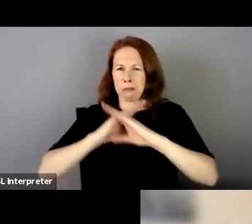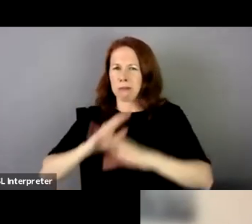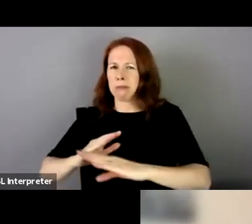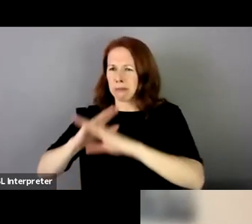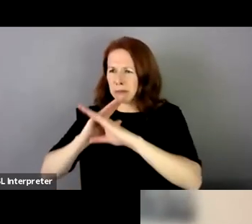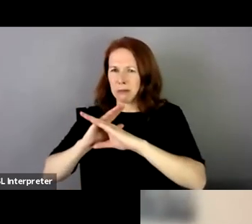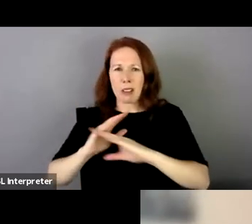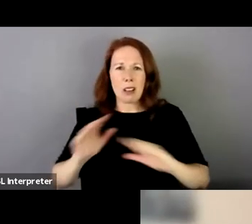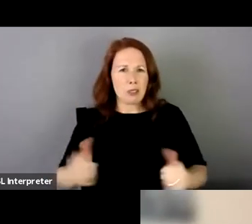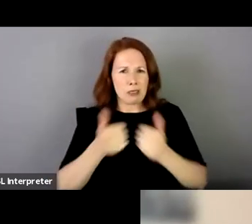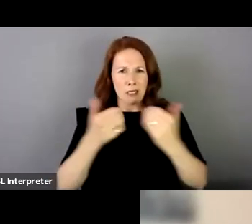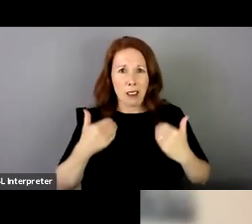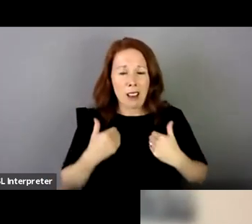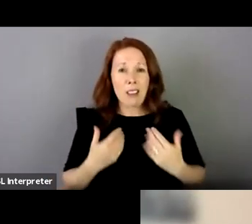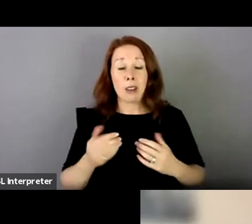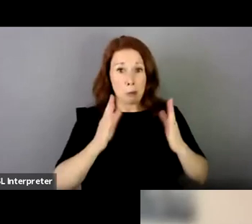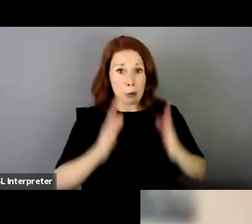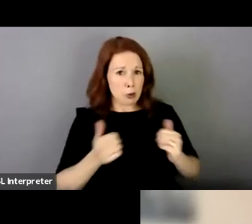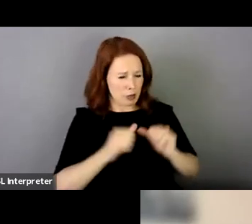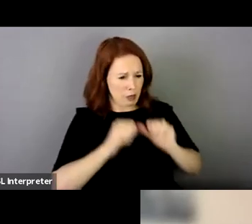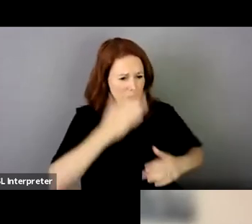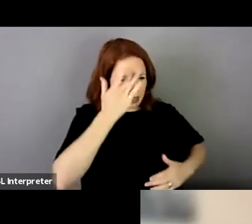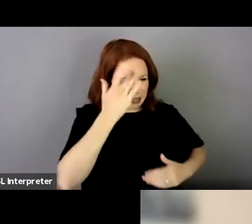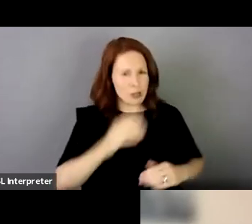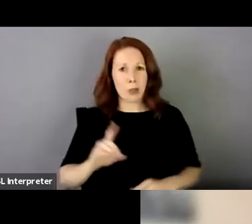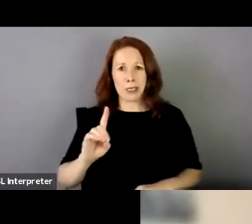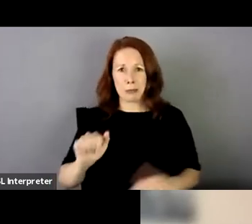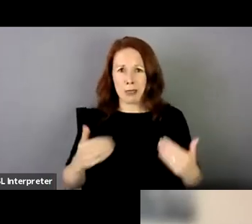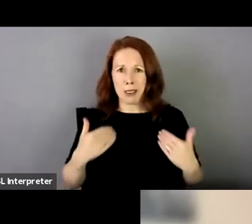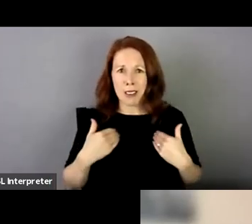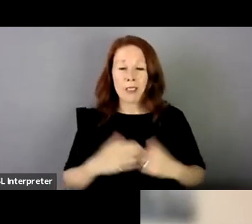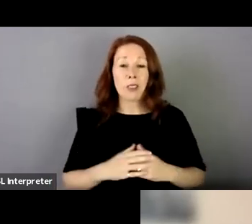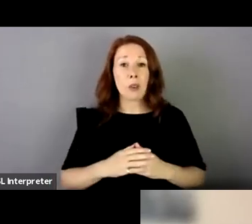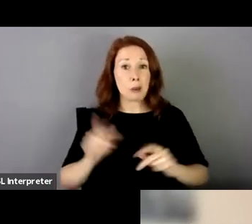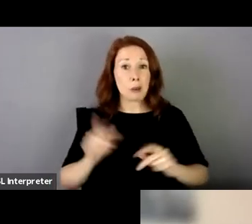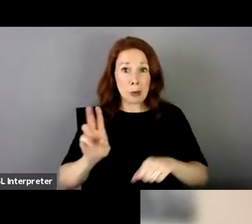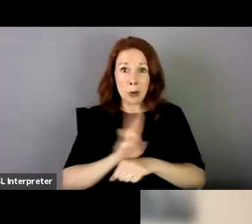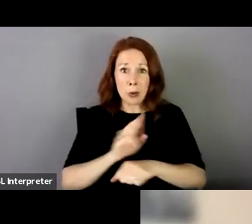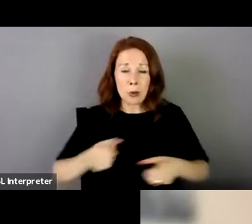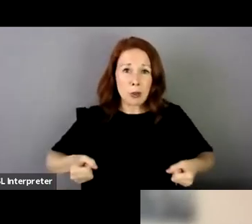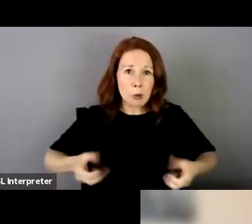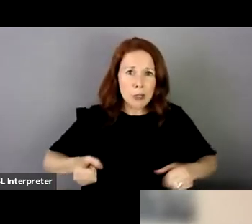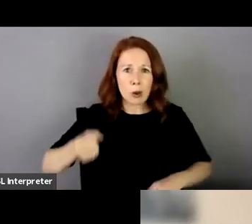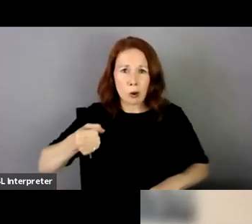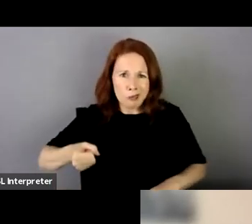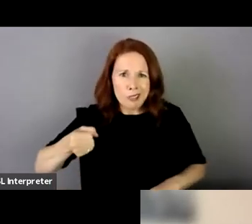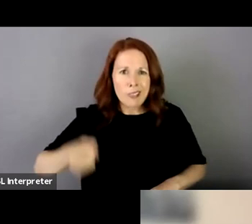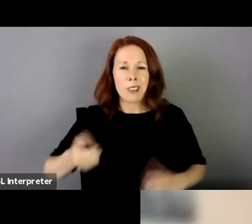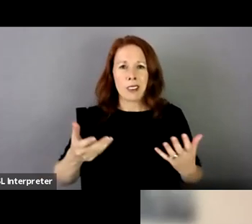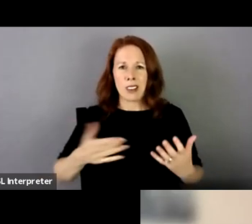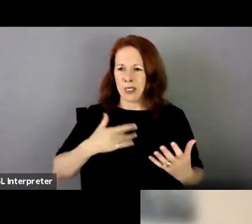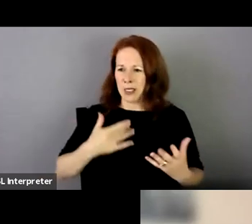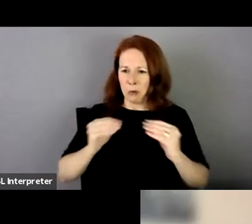with disability or chronic illness, and people specifically that use mobility devices and find they